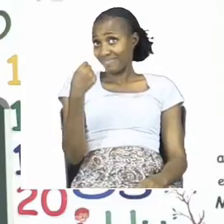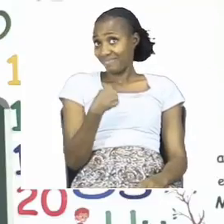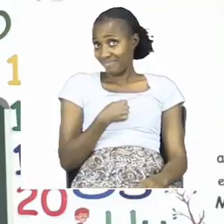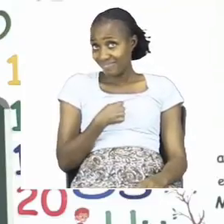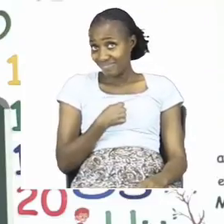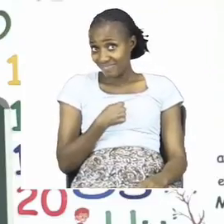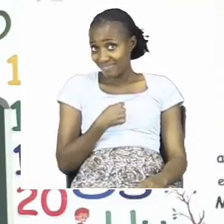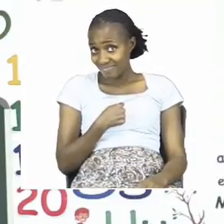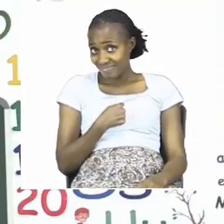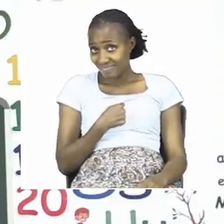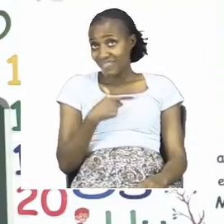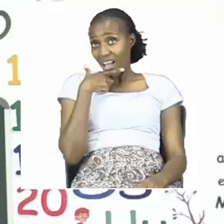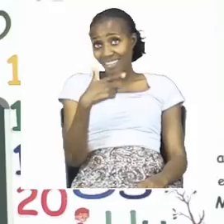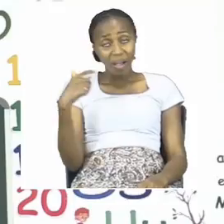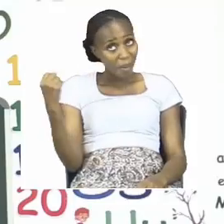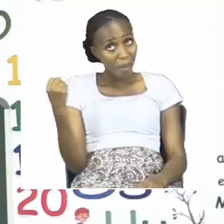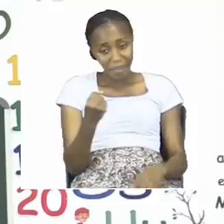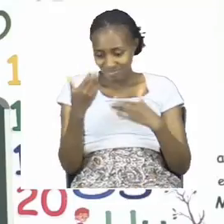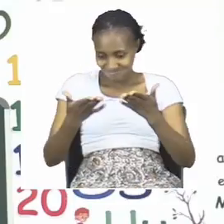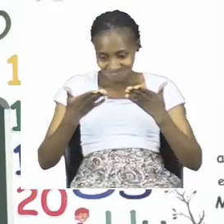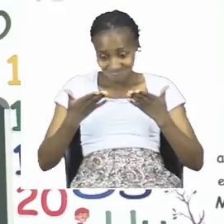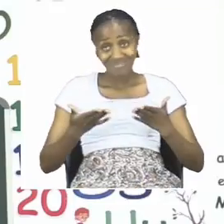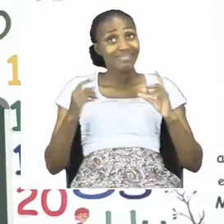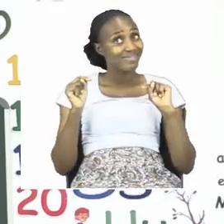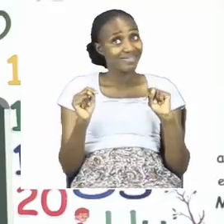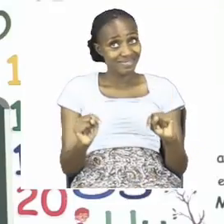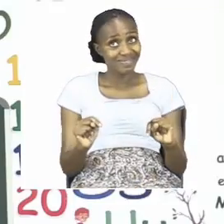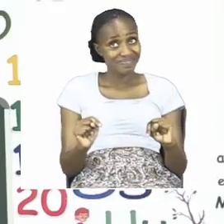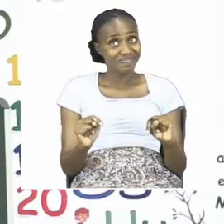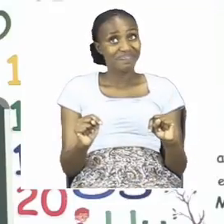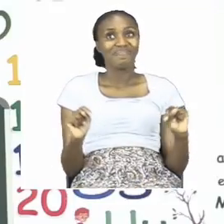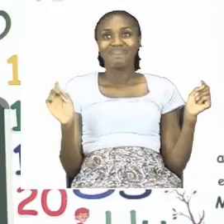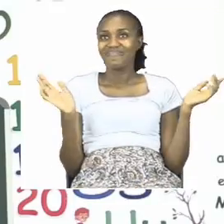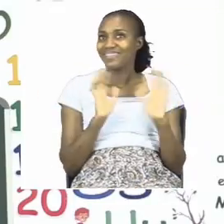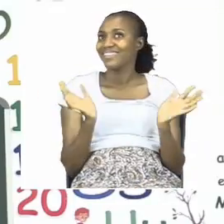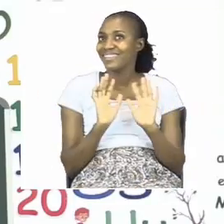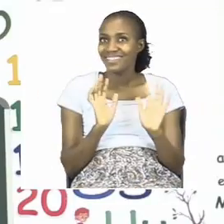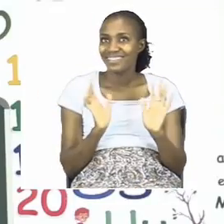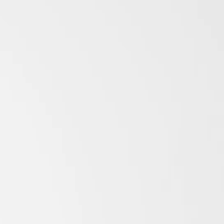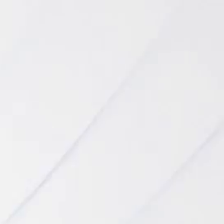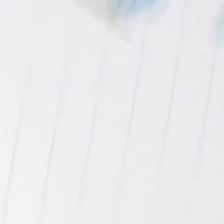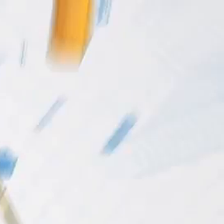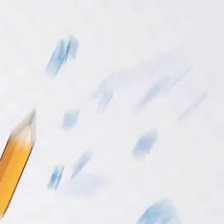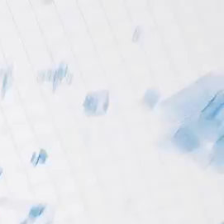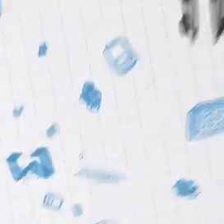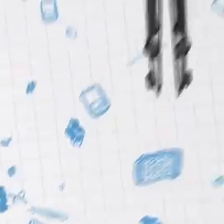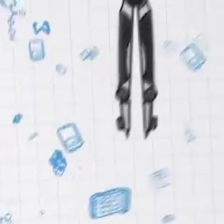I would like to say thank you so much for joining us today and goodbye.